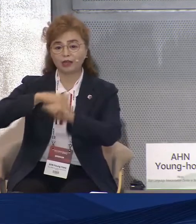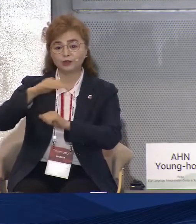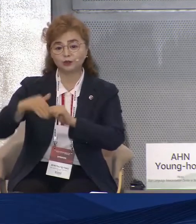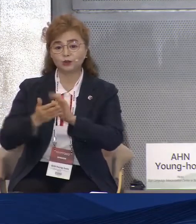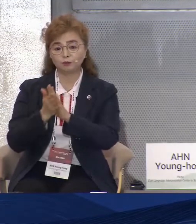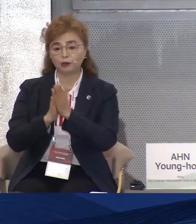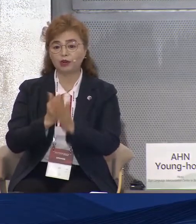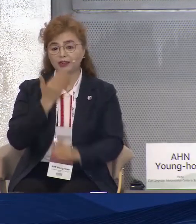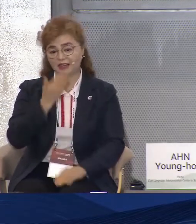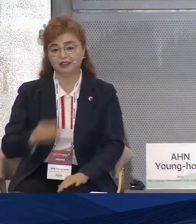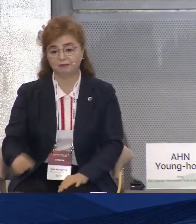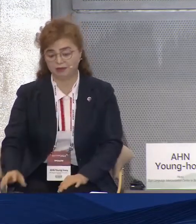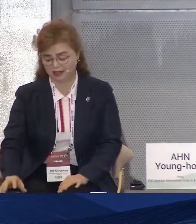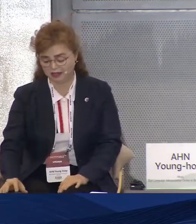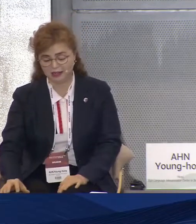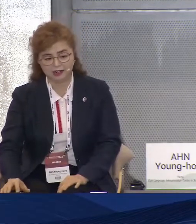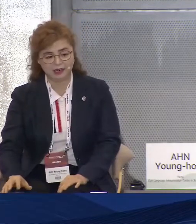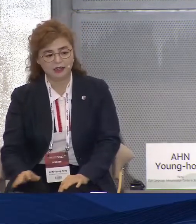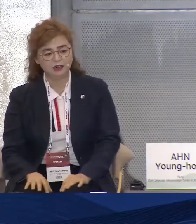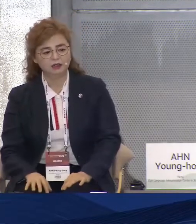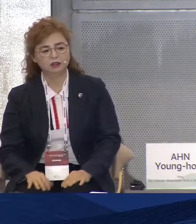hearing loss.